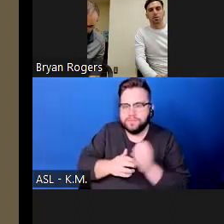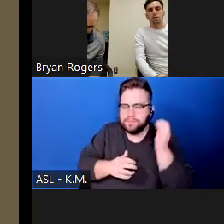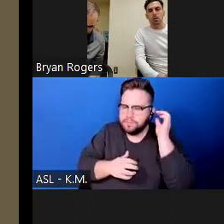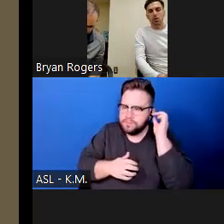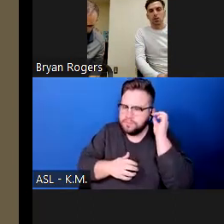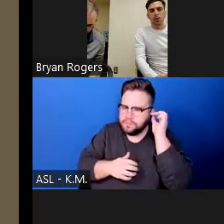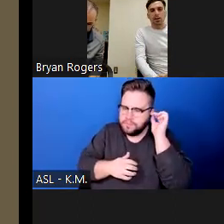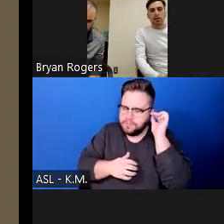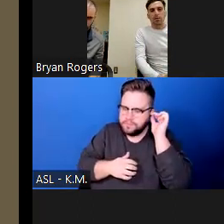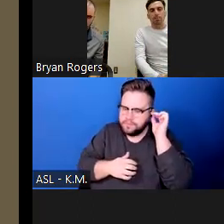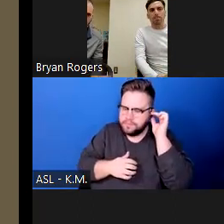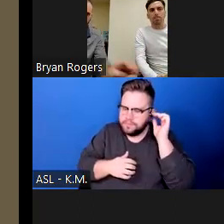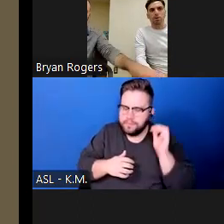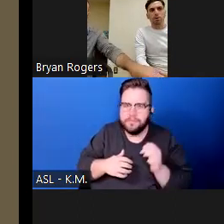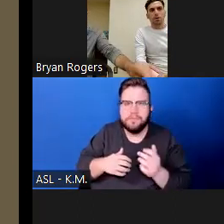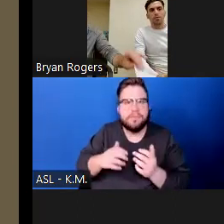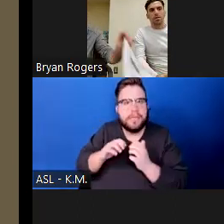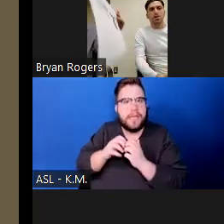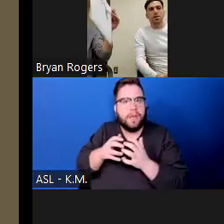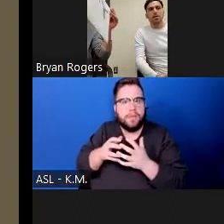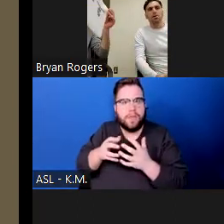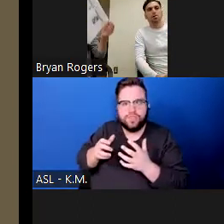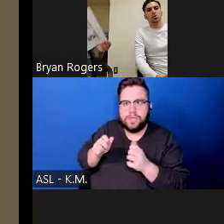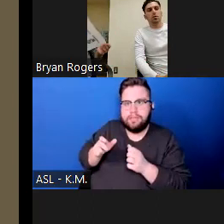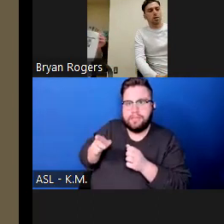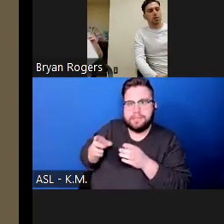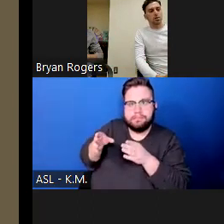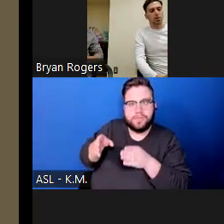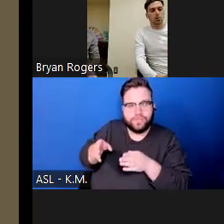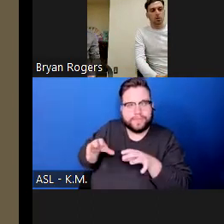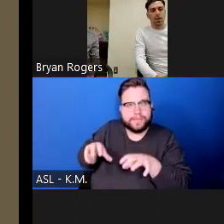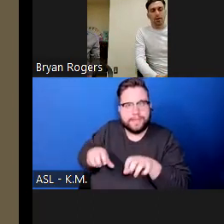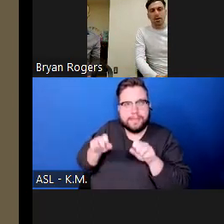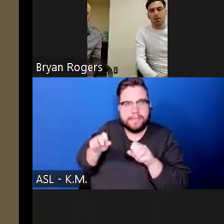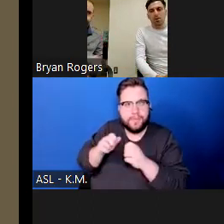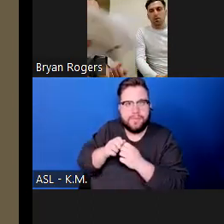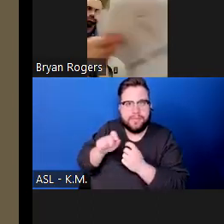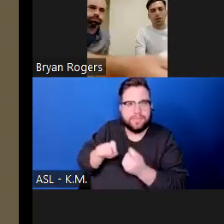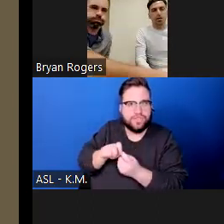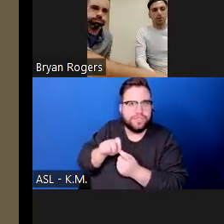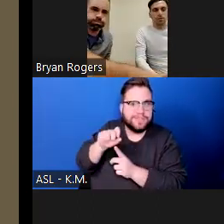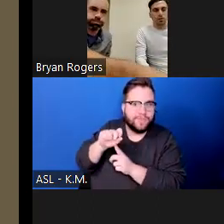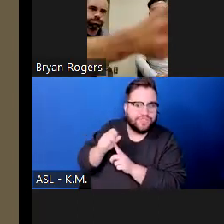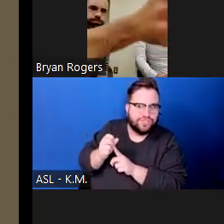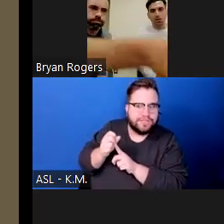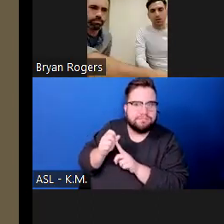certain situation, you know, kind of easing them into those situations to help them along.